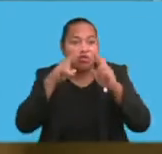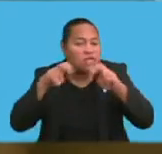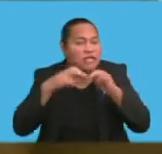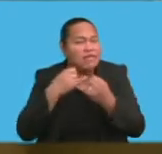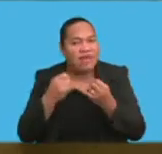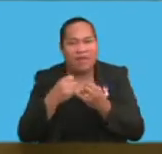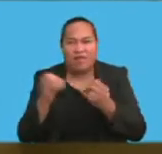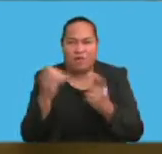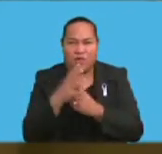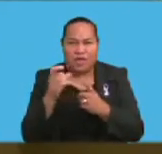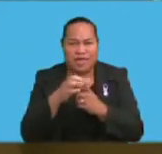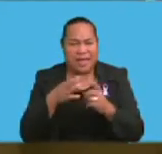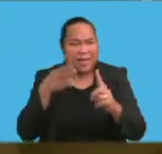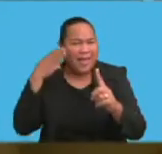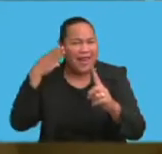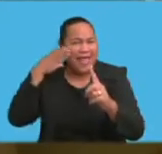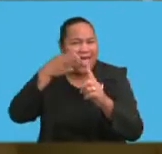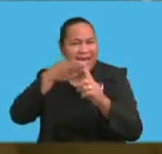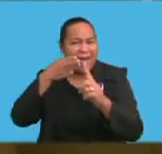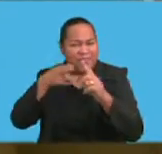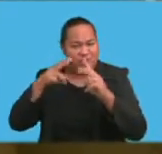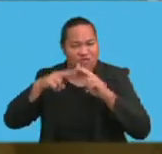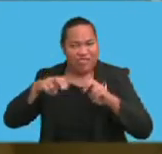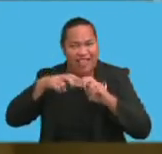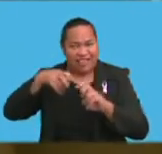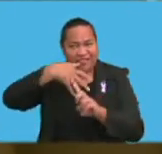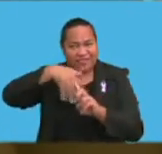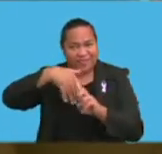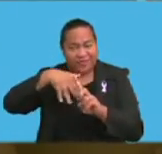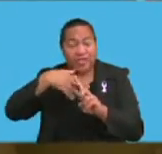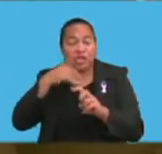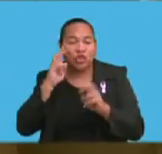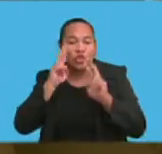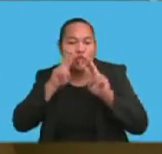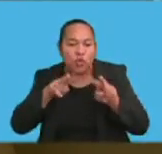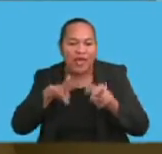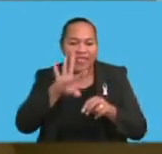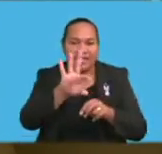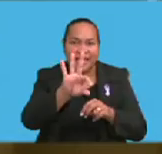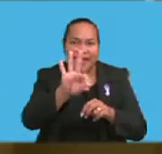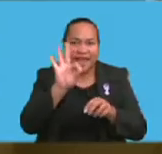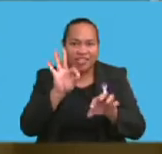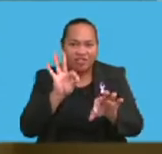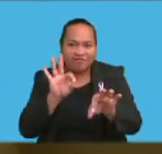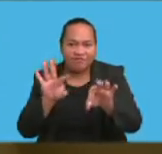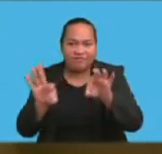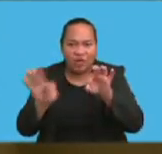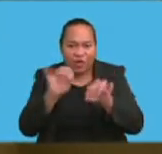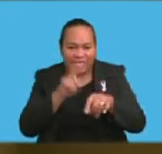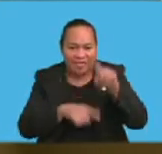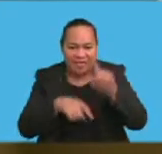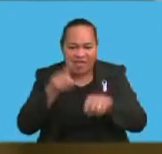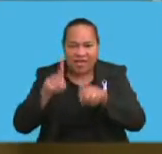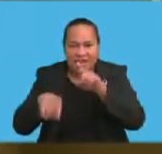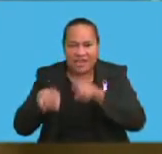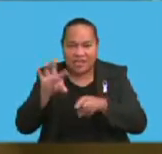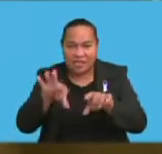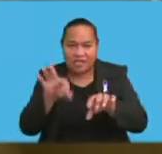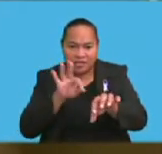the main aim behind research is of course to look at the selection of varieties and breeds with